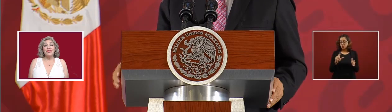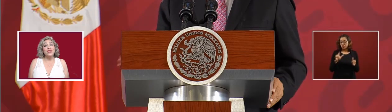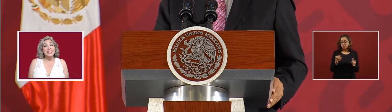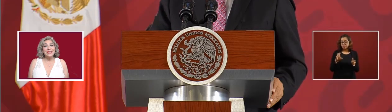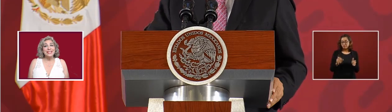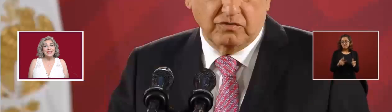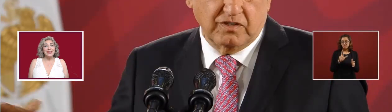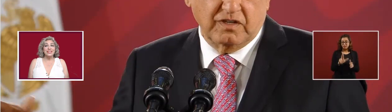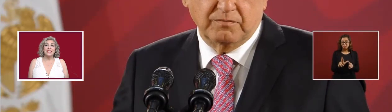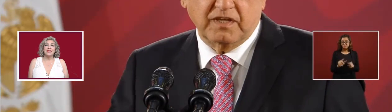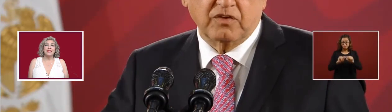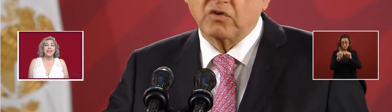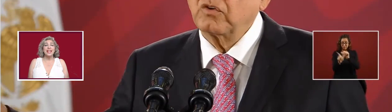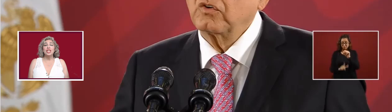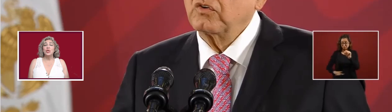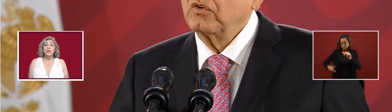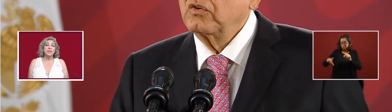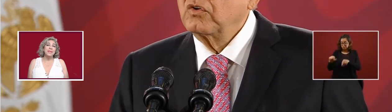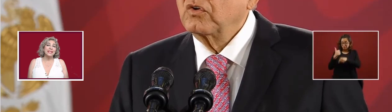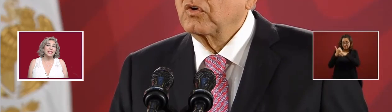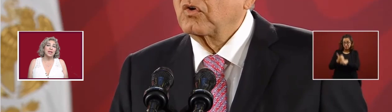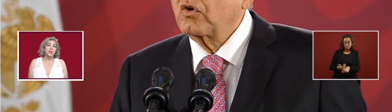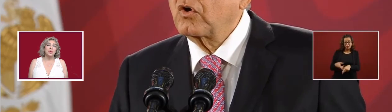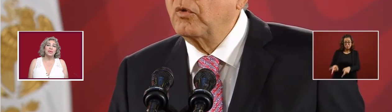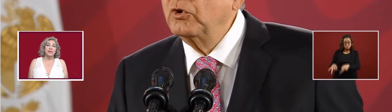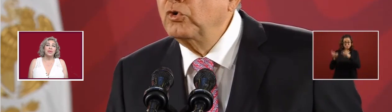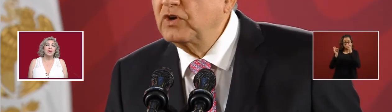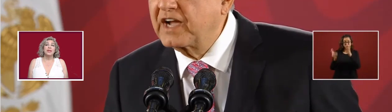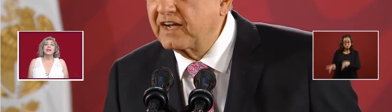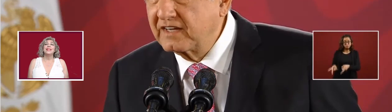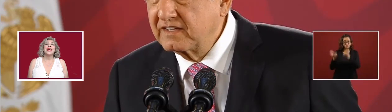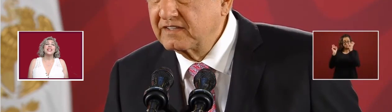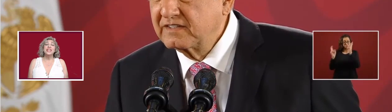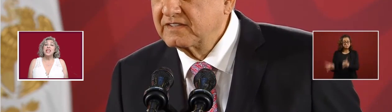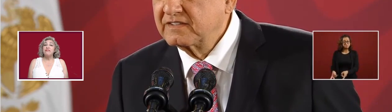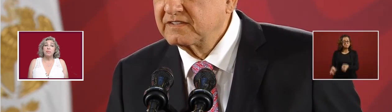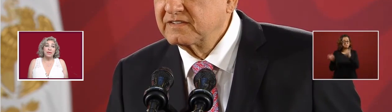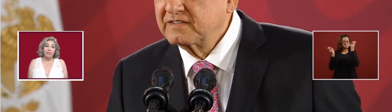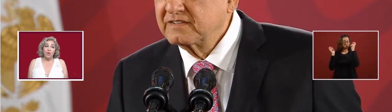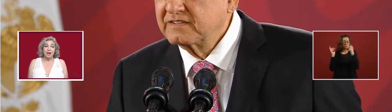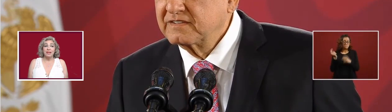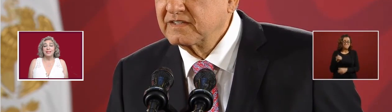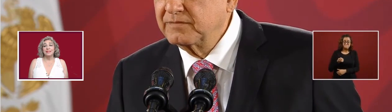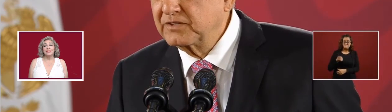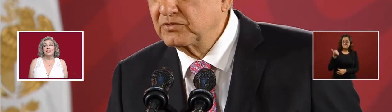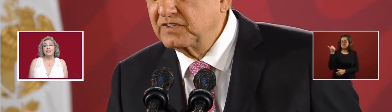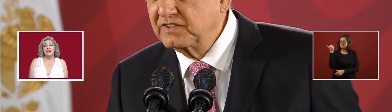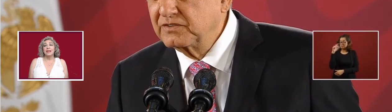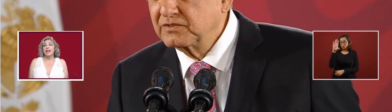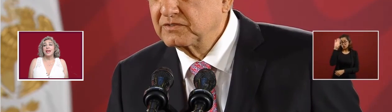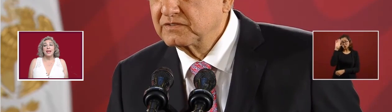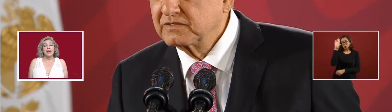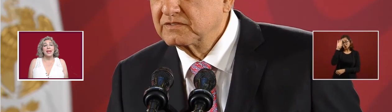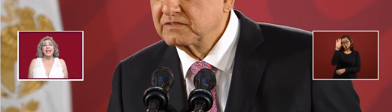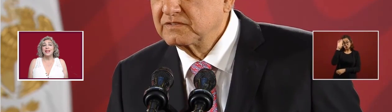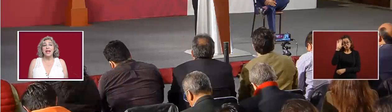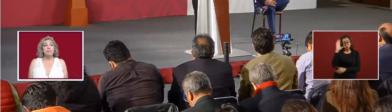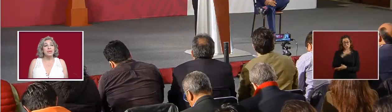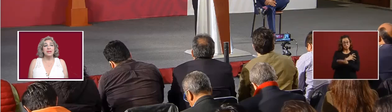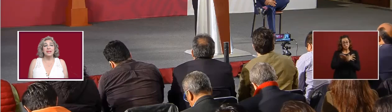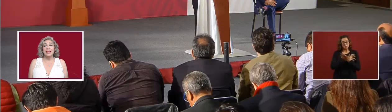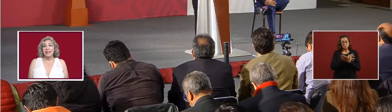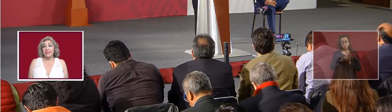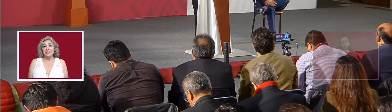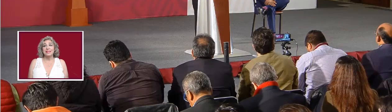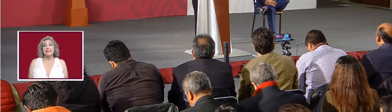in 36 years, they looted Mexico like never before had it